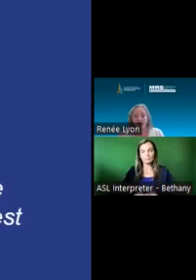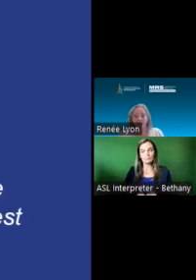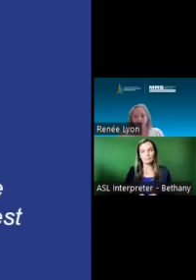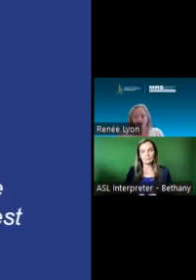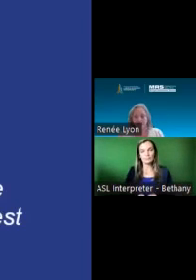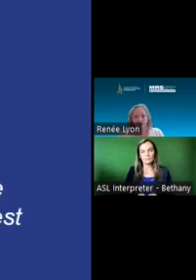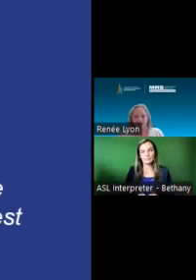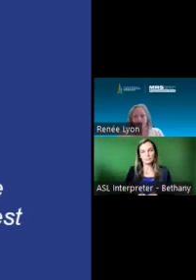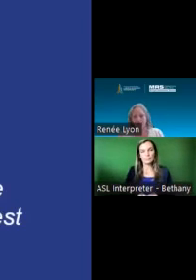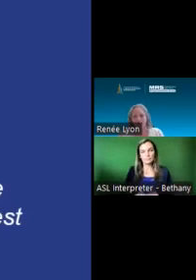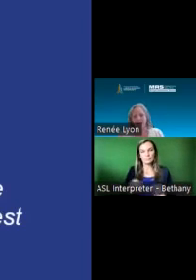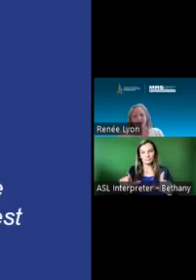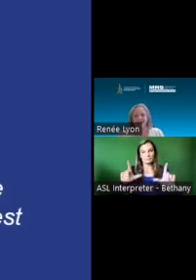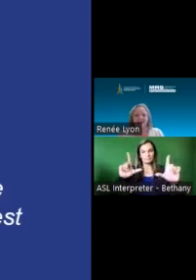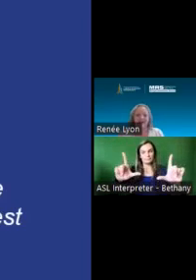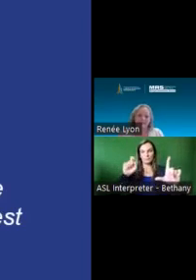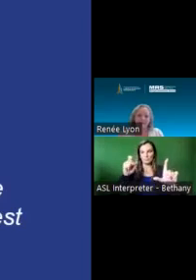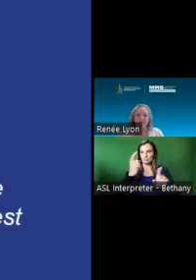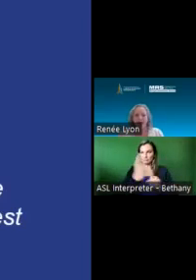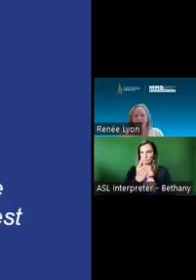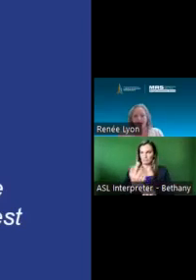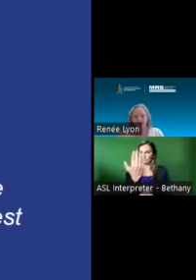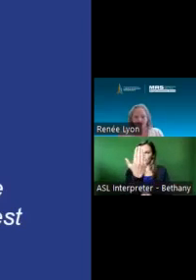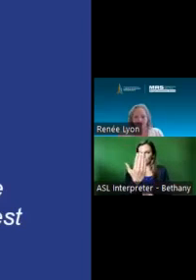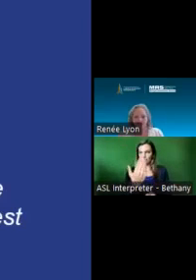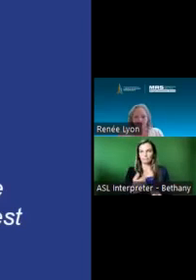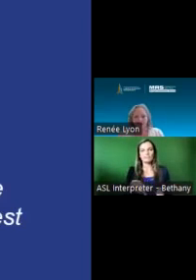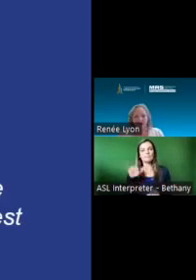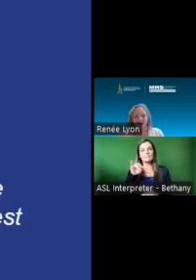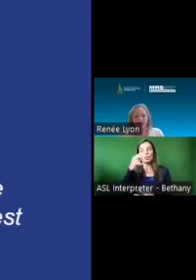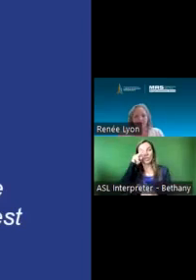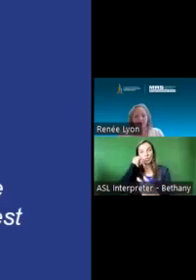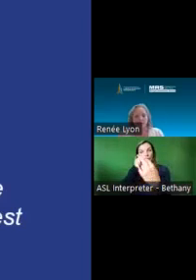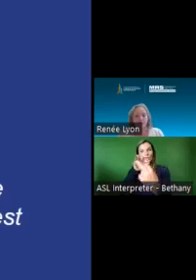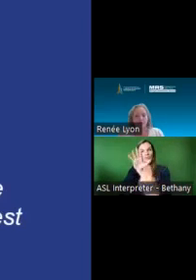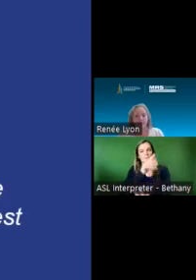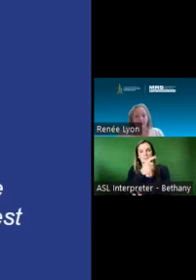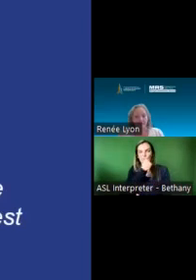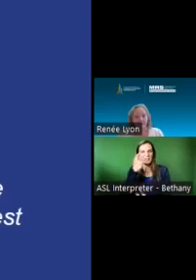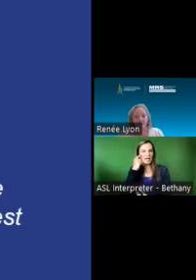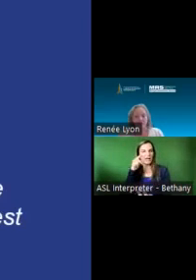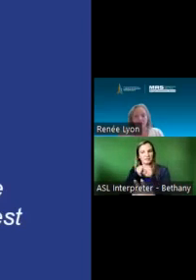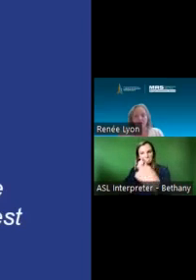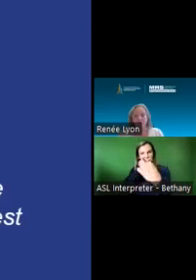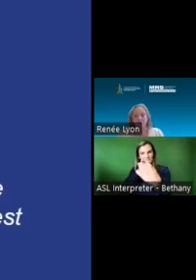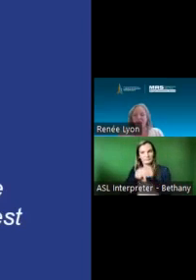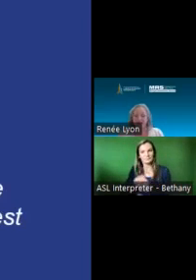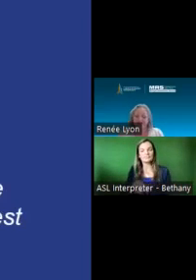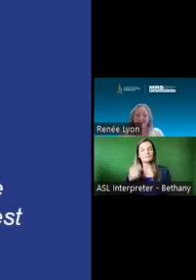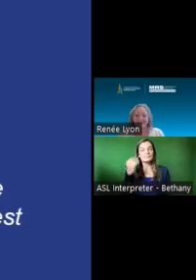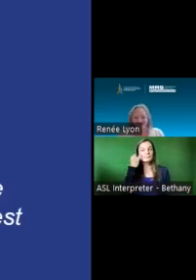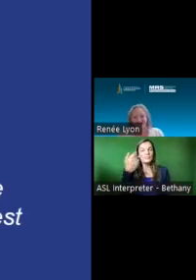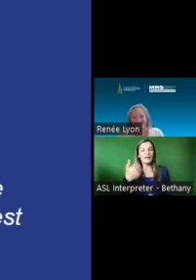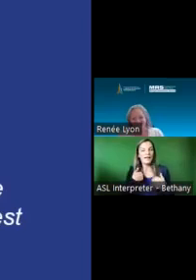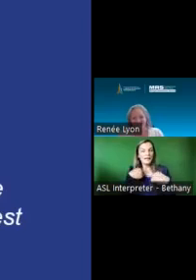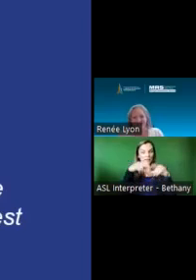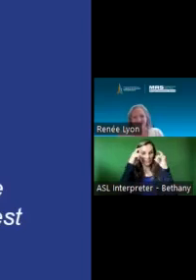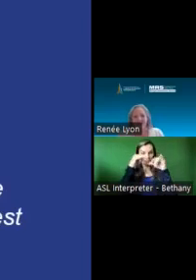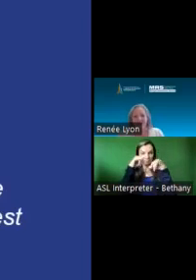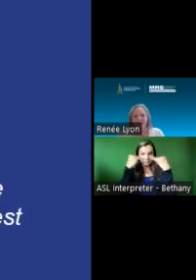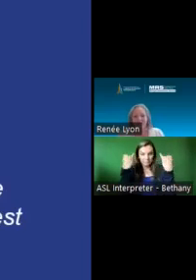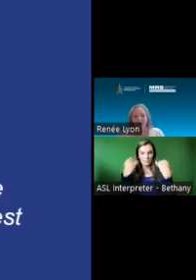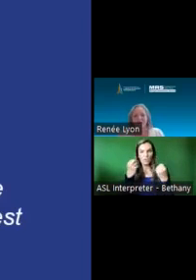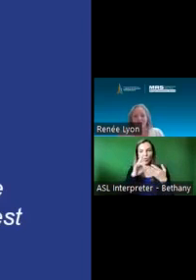The top of the monitor screen is at about eye level. And if you use bifocals or transition